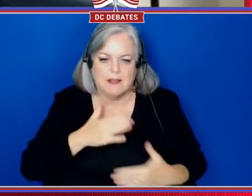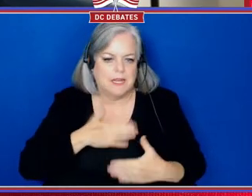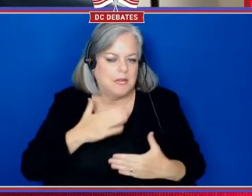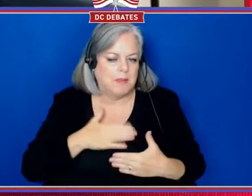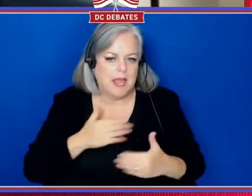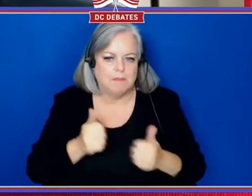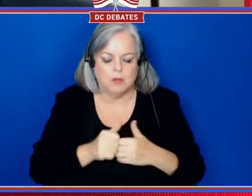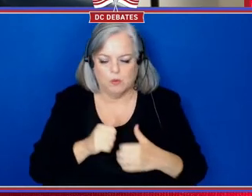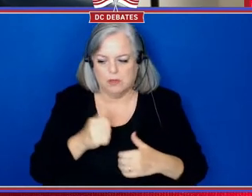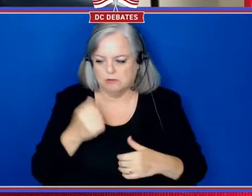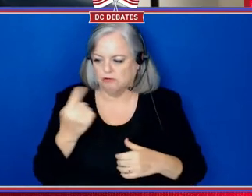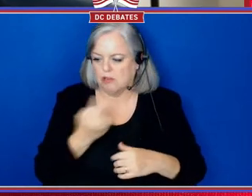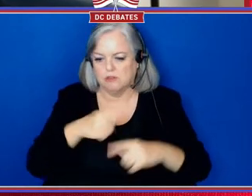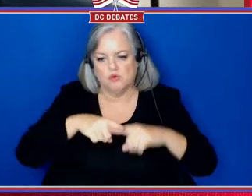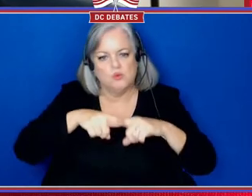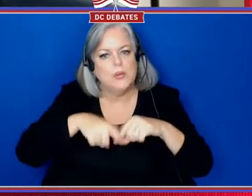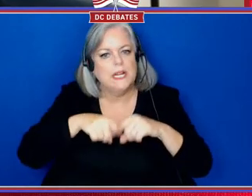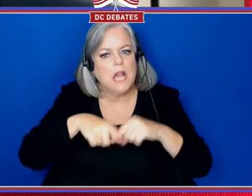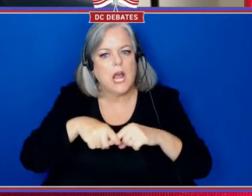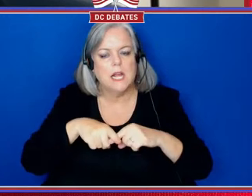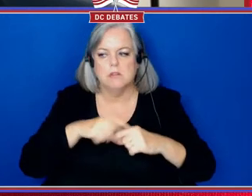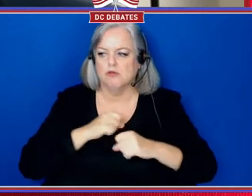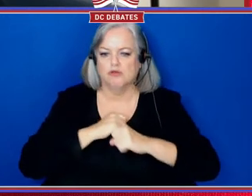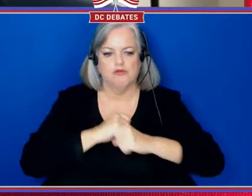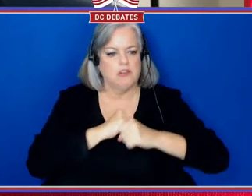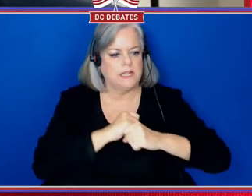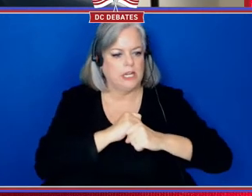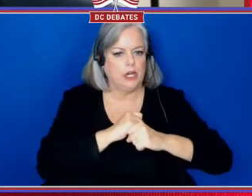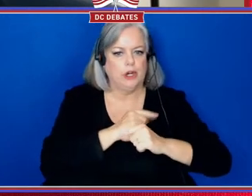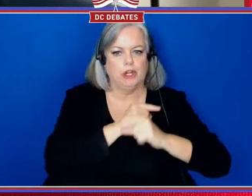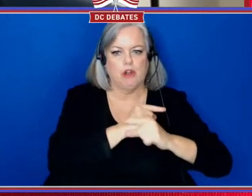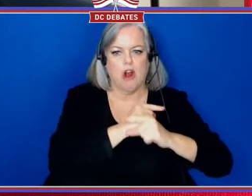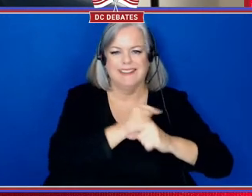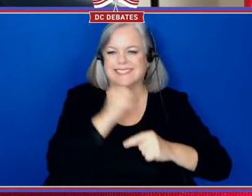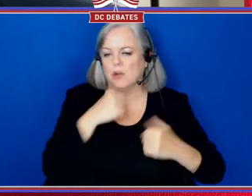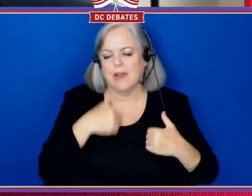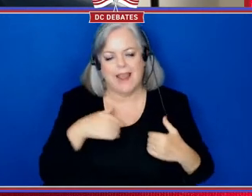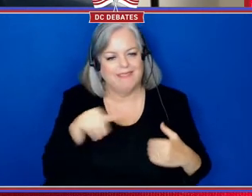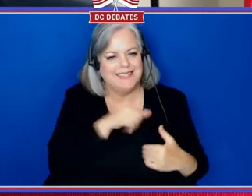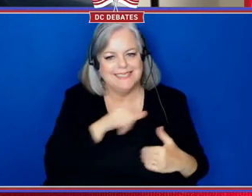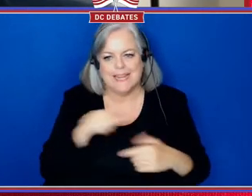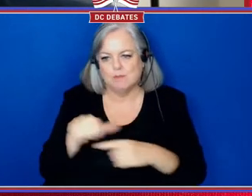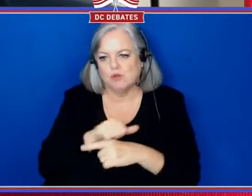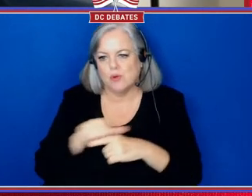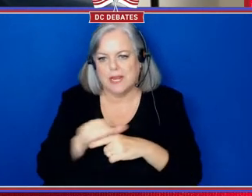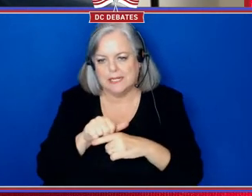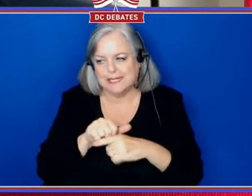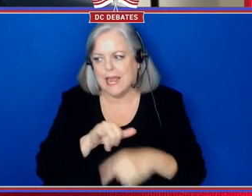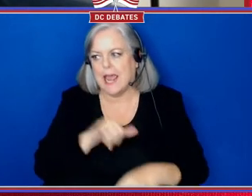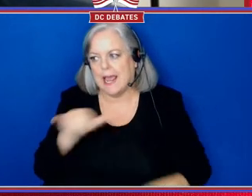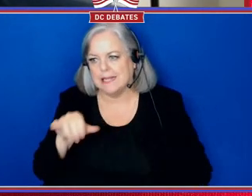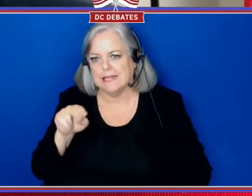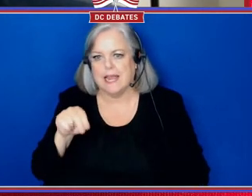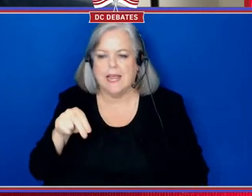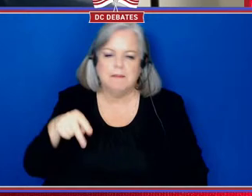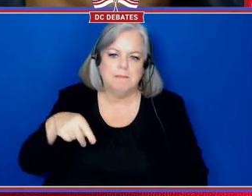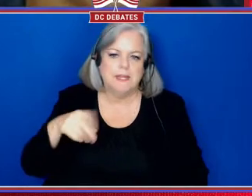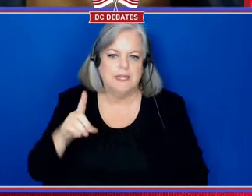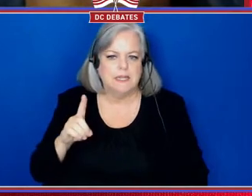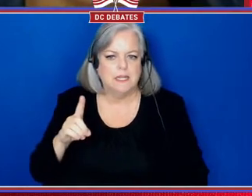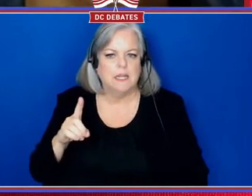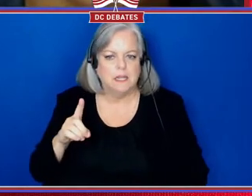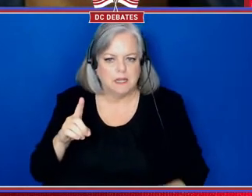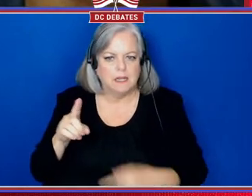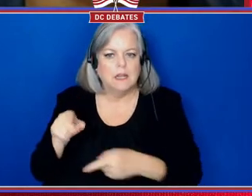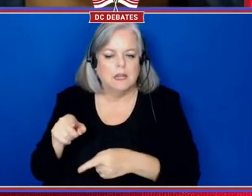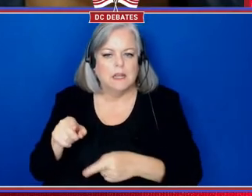relying on the security guards who don't have the same type of training as MPD officials and quite frankly can't get in the middle if